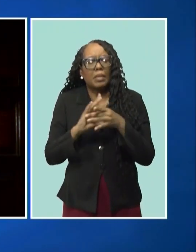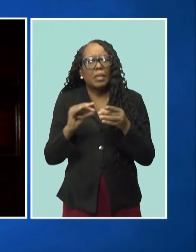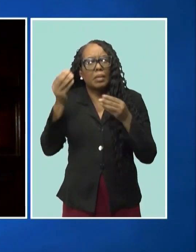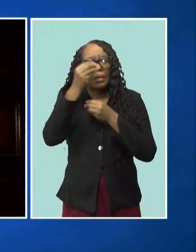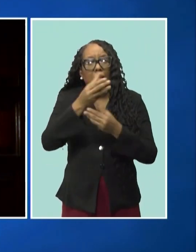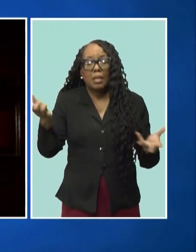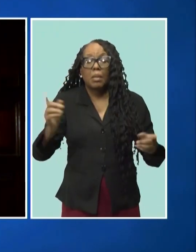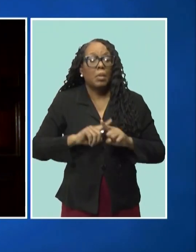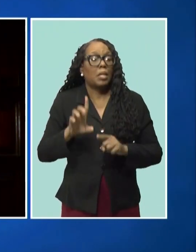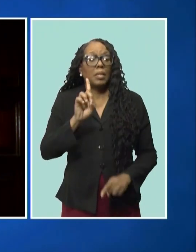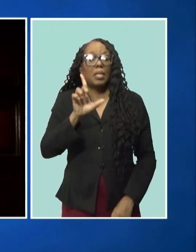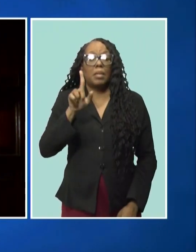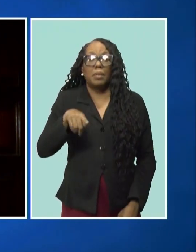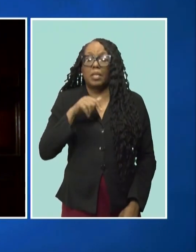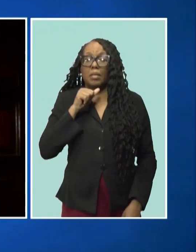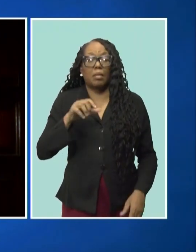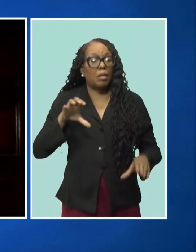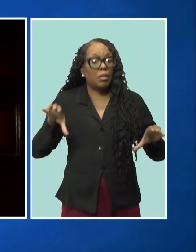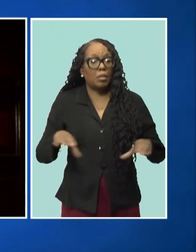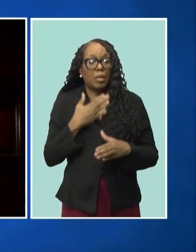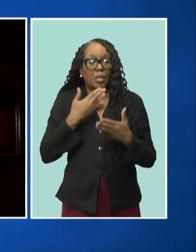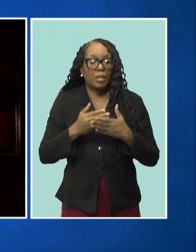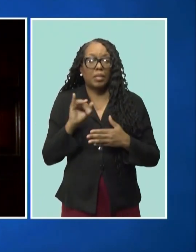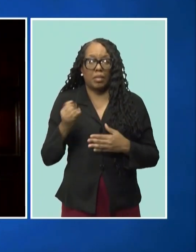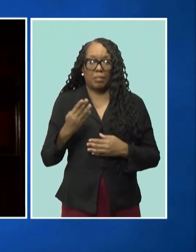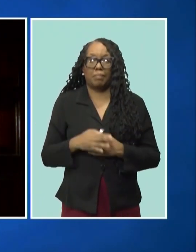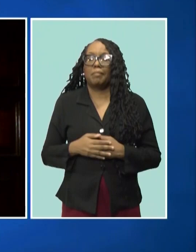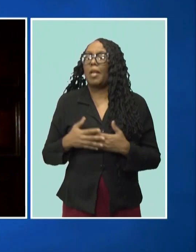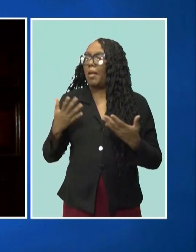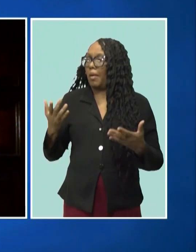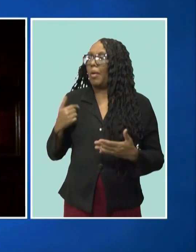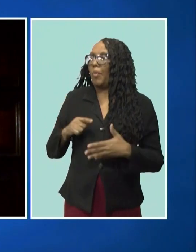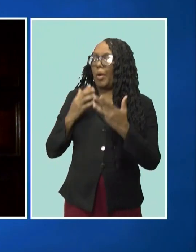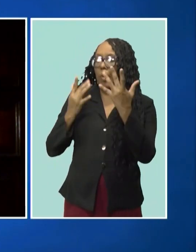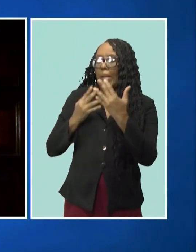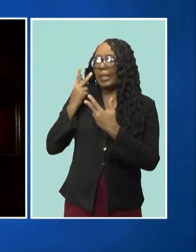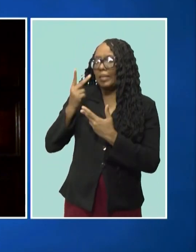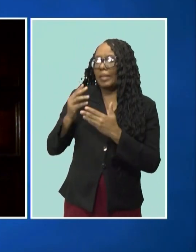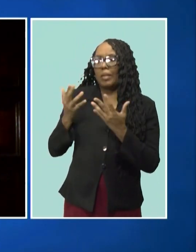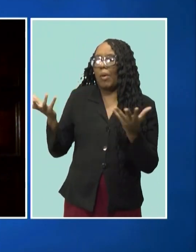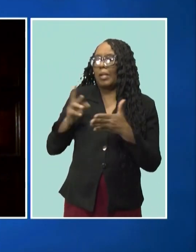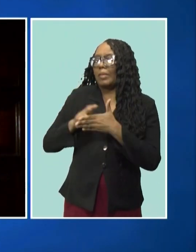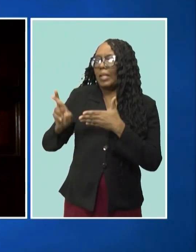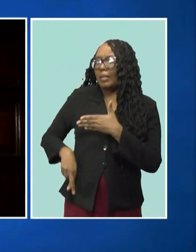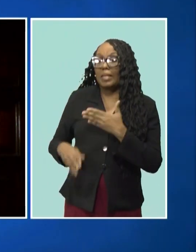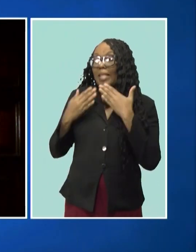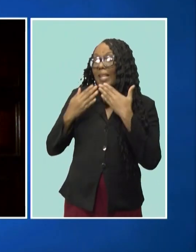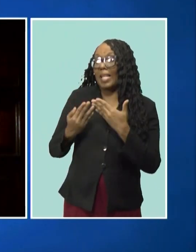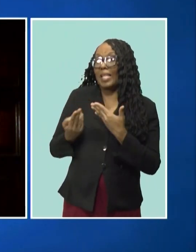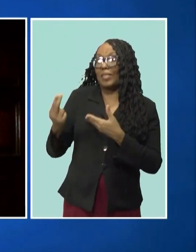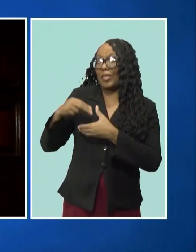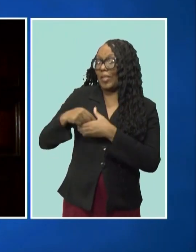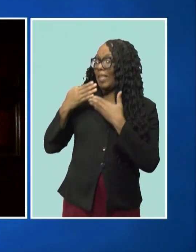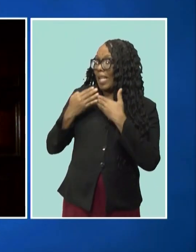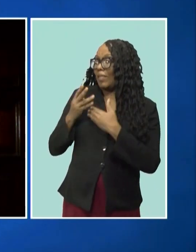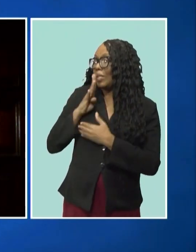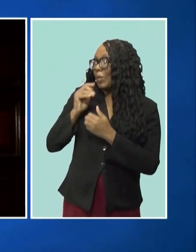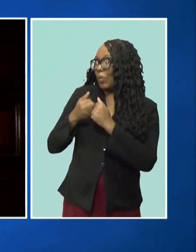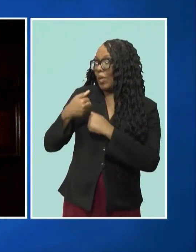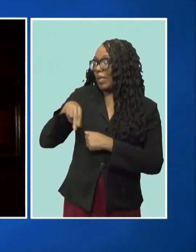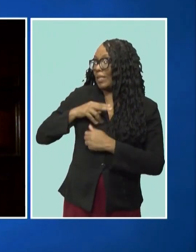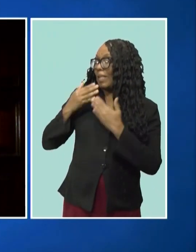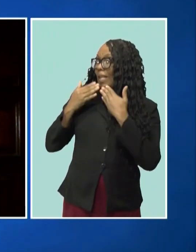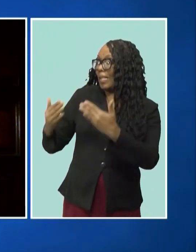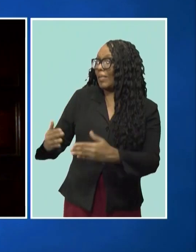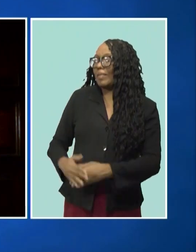good job at it. Well, we understand the meeting is in progress. We'll, of course, await its outcome. Thank you so much for joining us, Mr. Brathwaite.